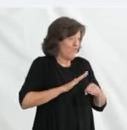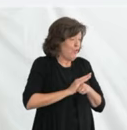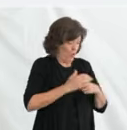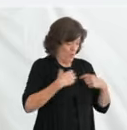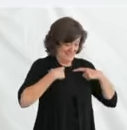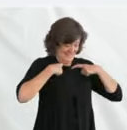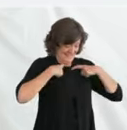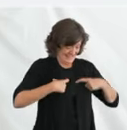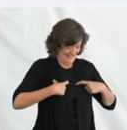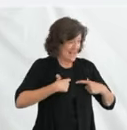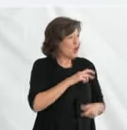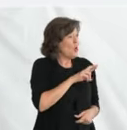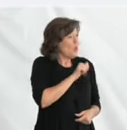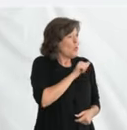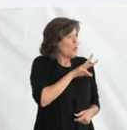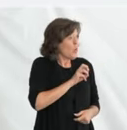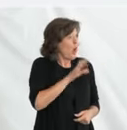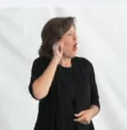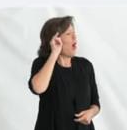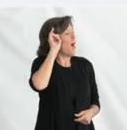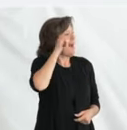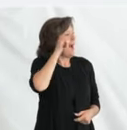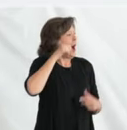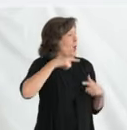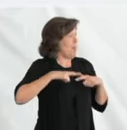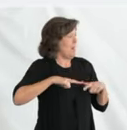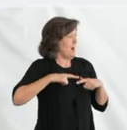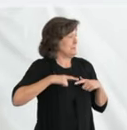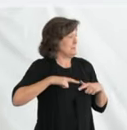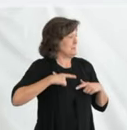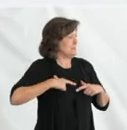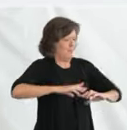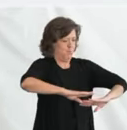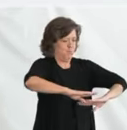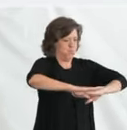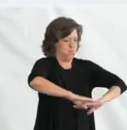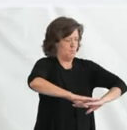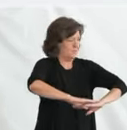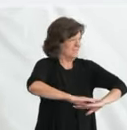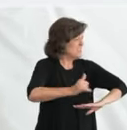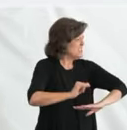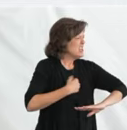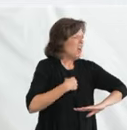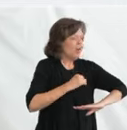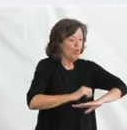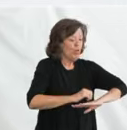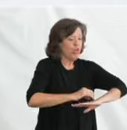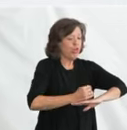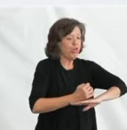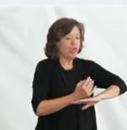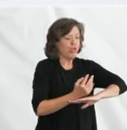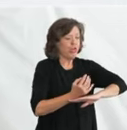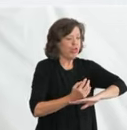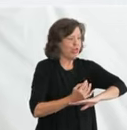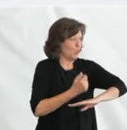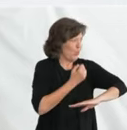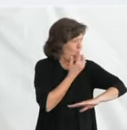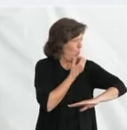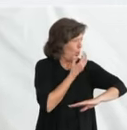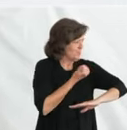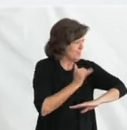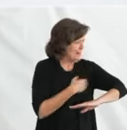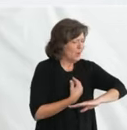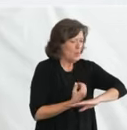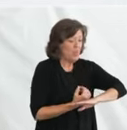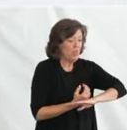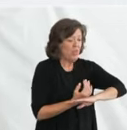raw cow lungs. Still steaming from the butcher shop. And she reached under that cart